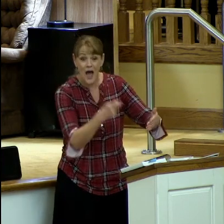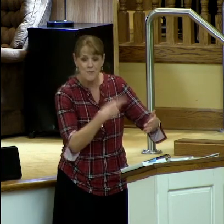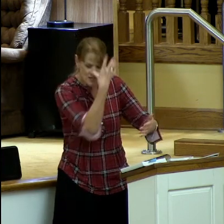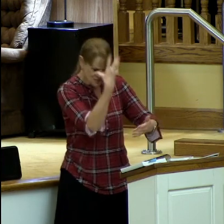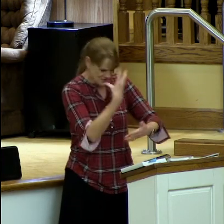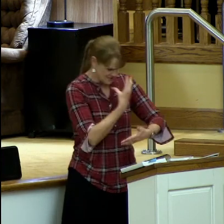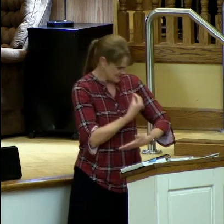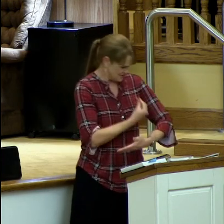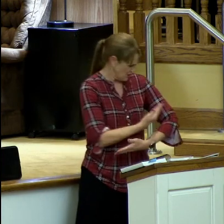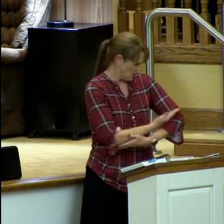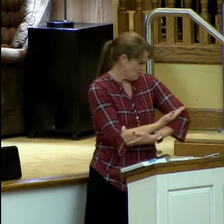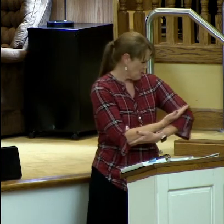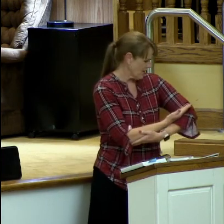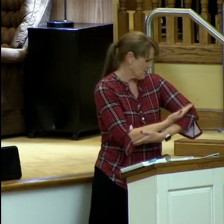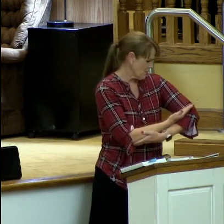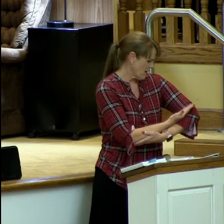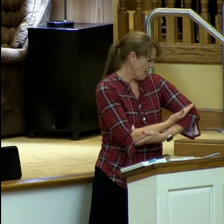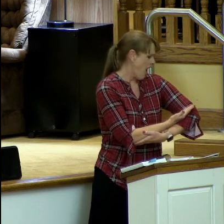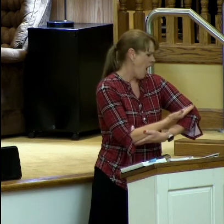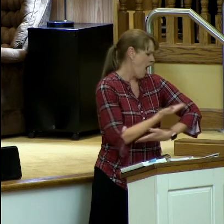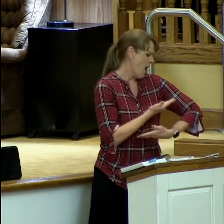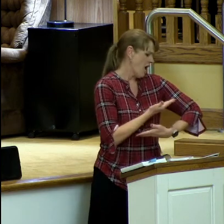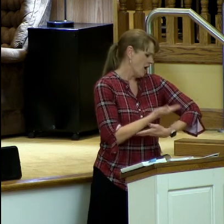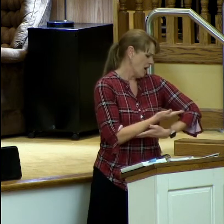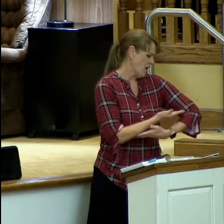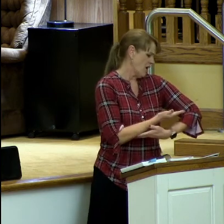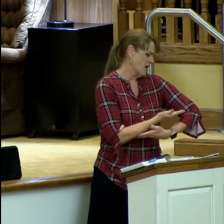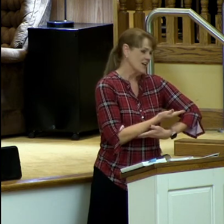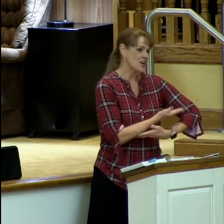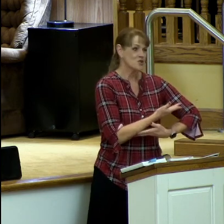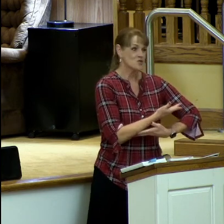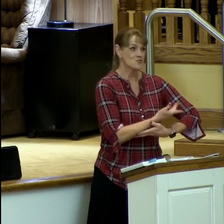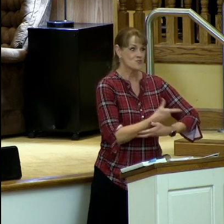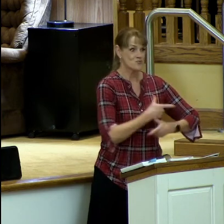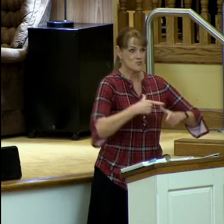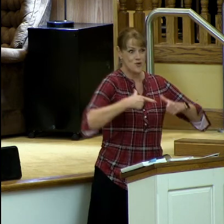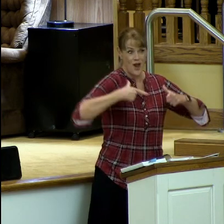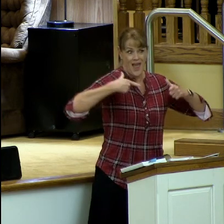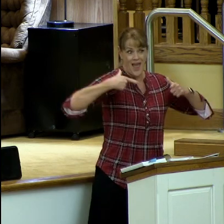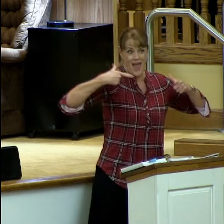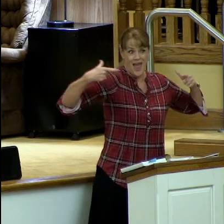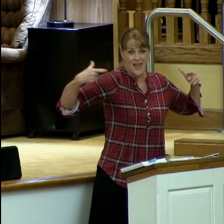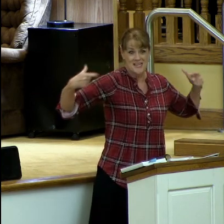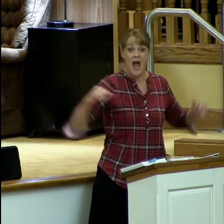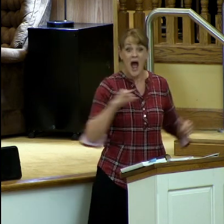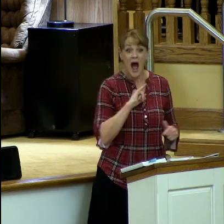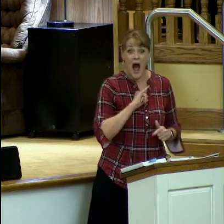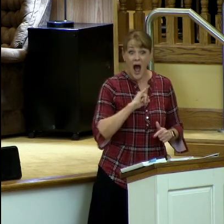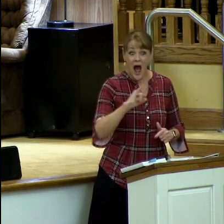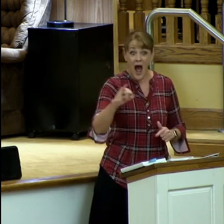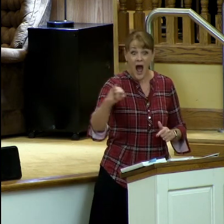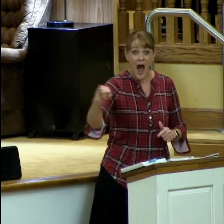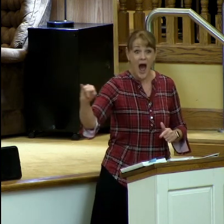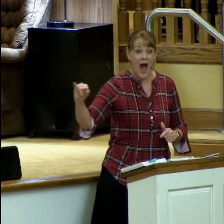sleeping child you're holding is the great